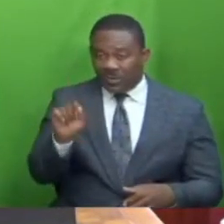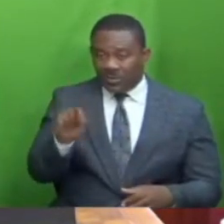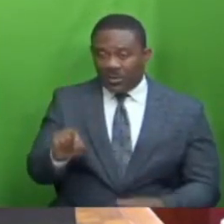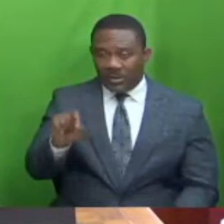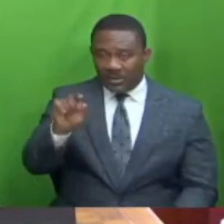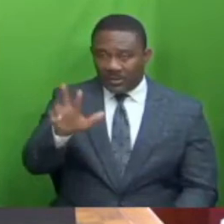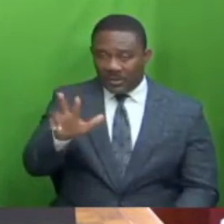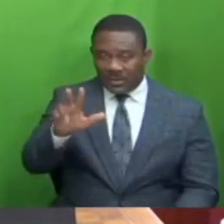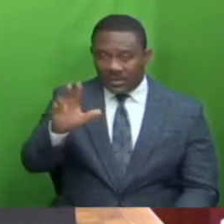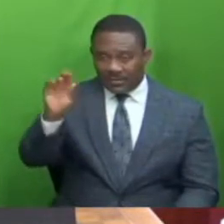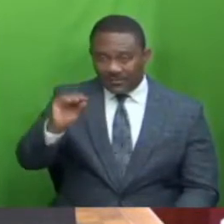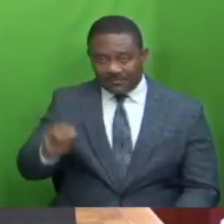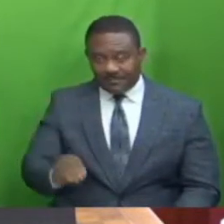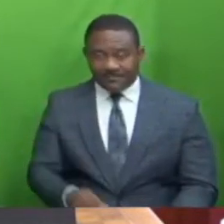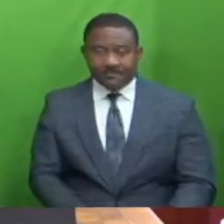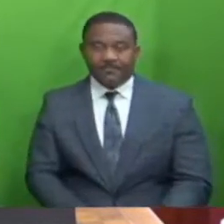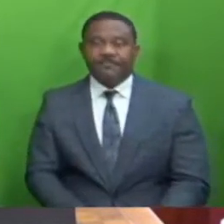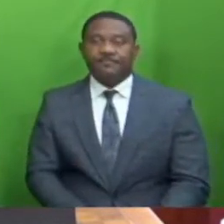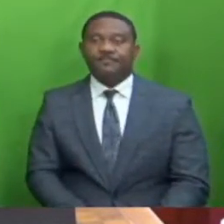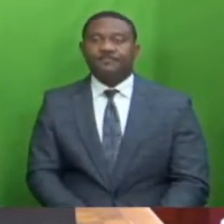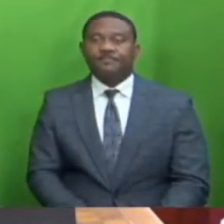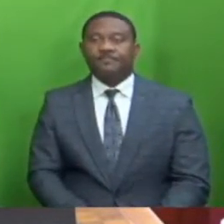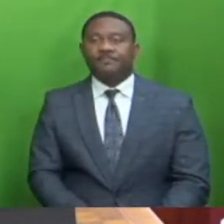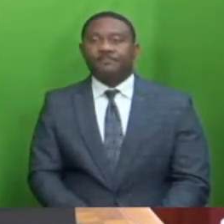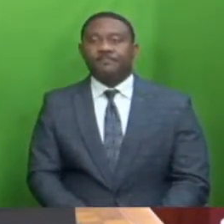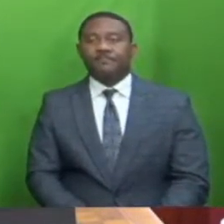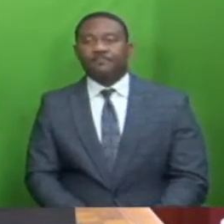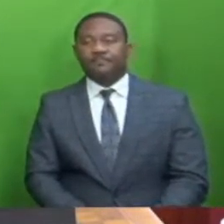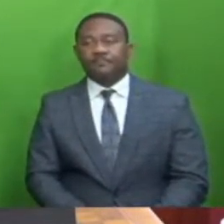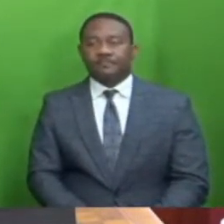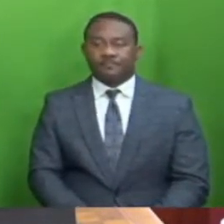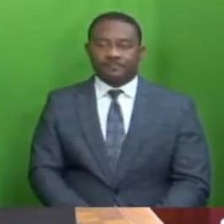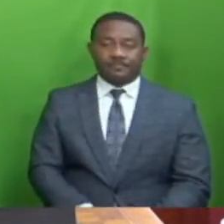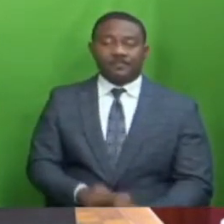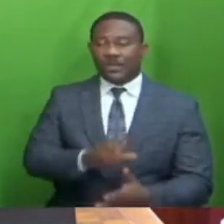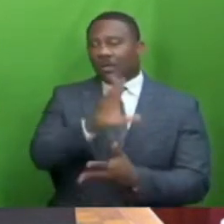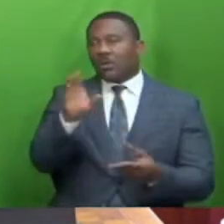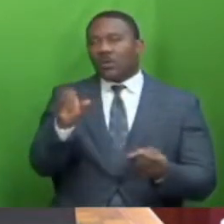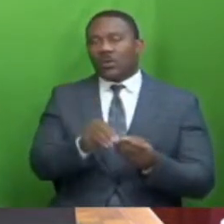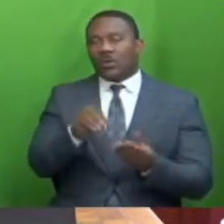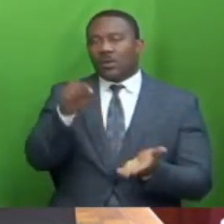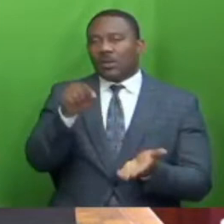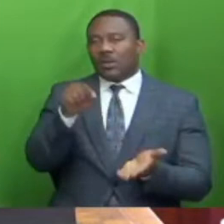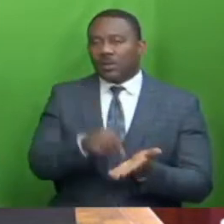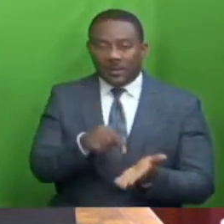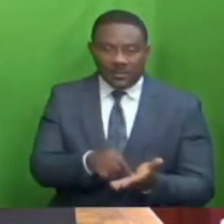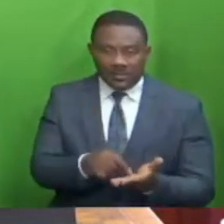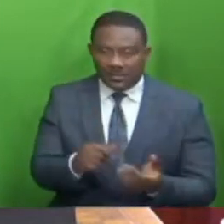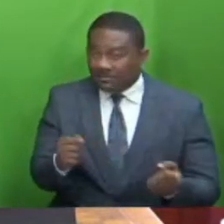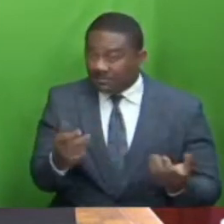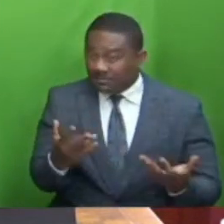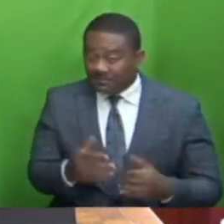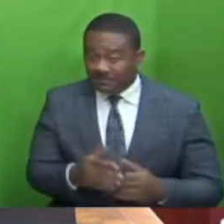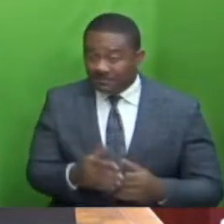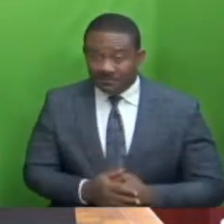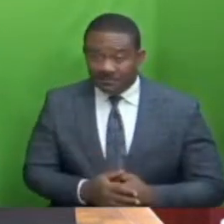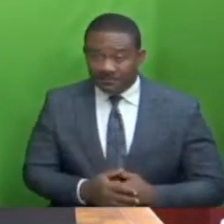71.3%. Mr. Speaker, the composition of the total debt stock was made up of provisional amount